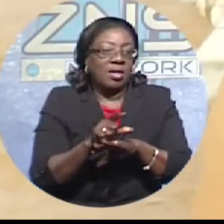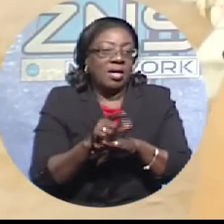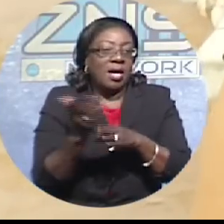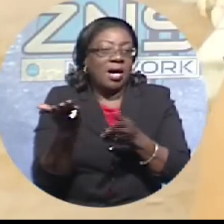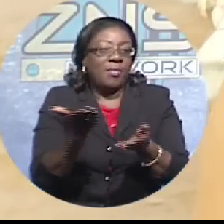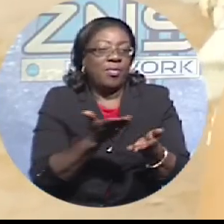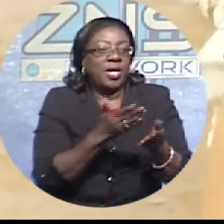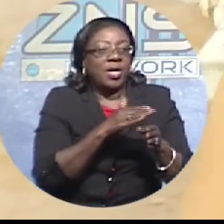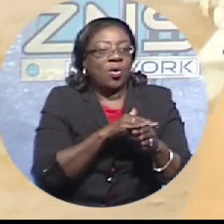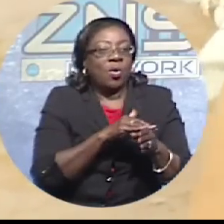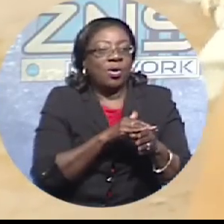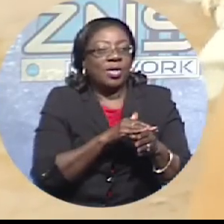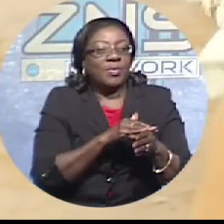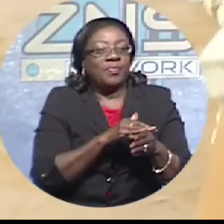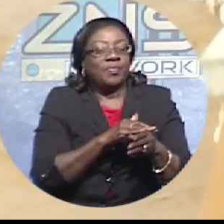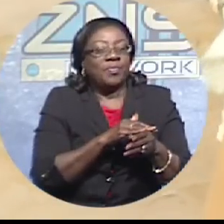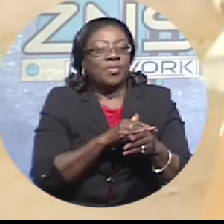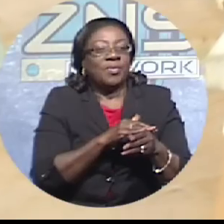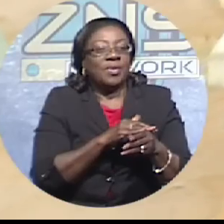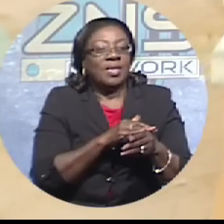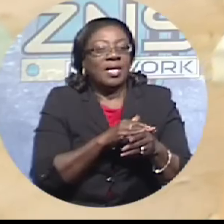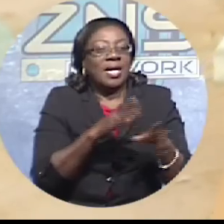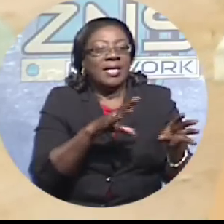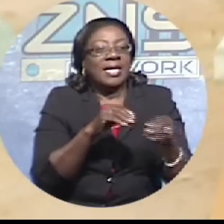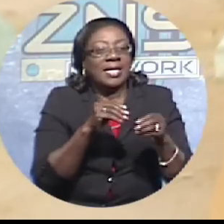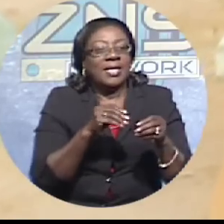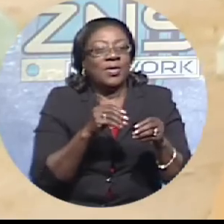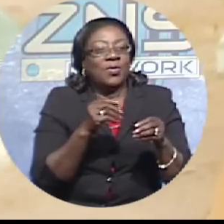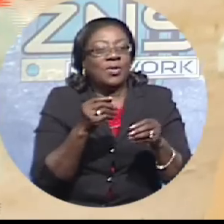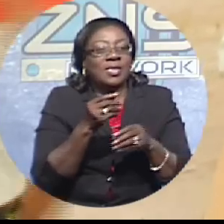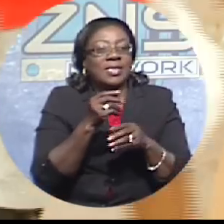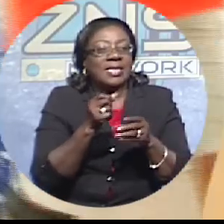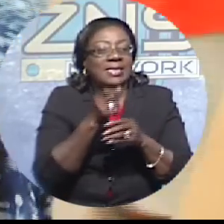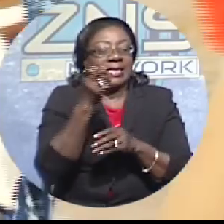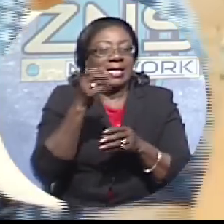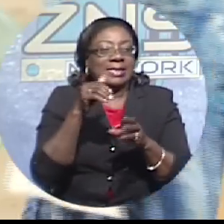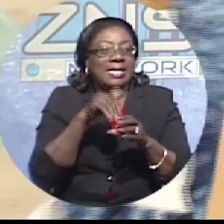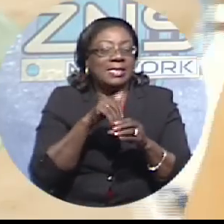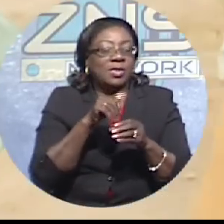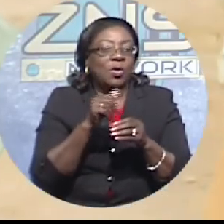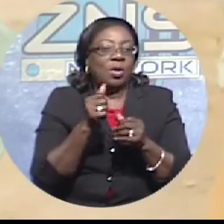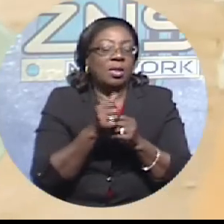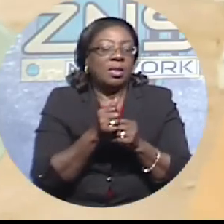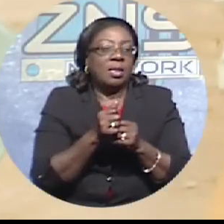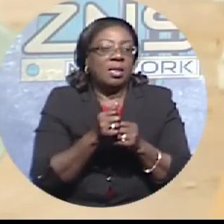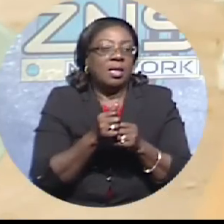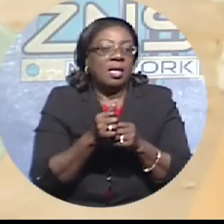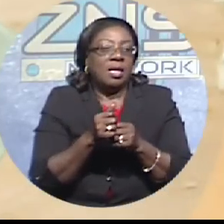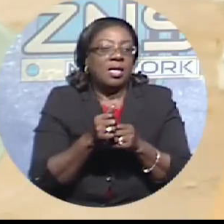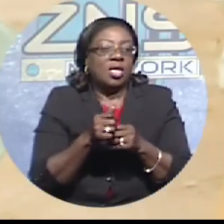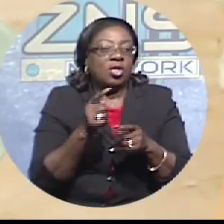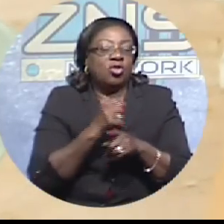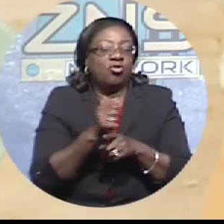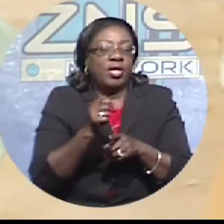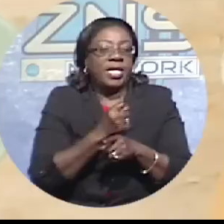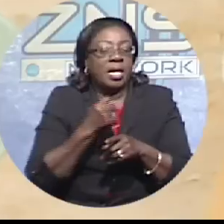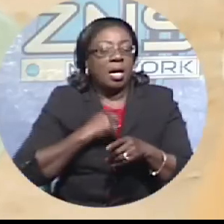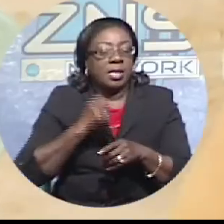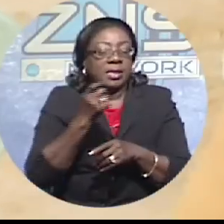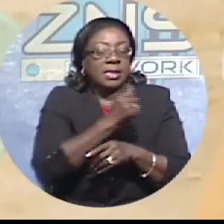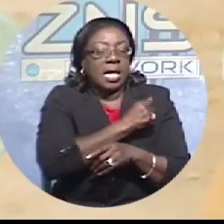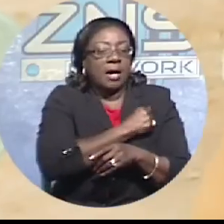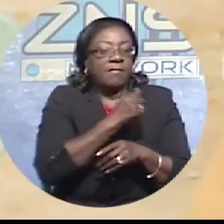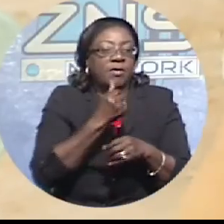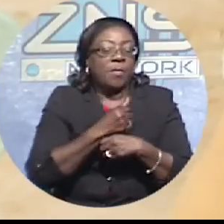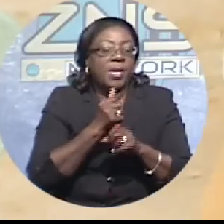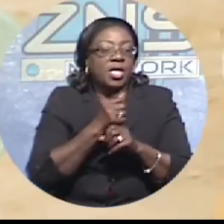on our mobile team and getting those sites installed, training our staff, making sure that, you know, they have that knowledge